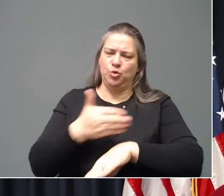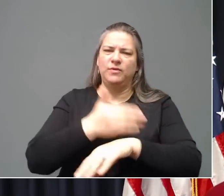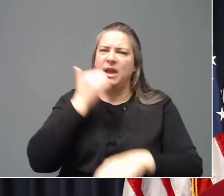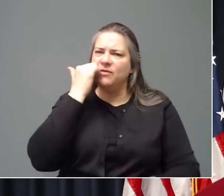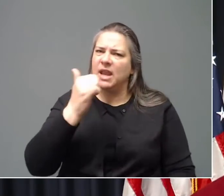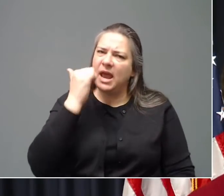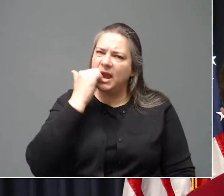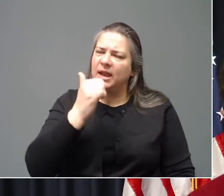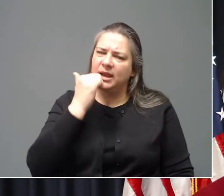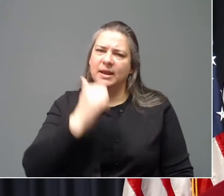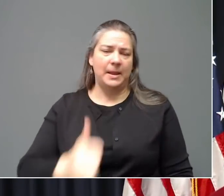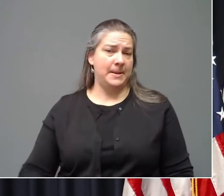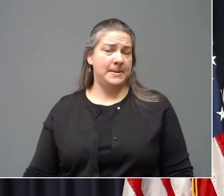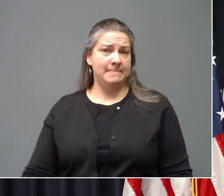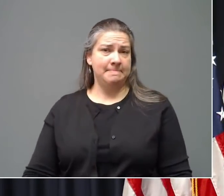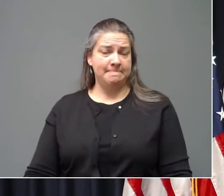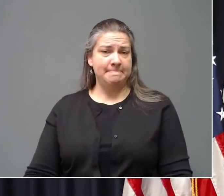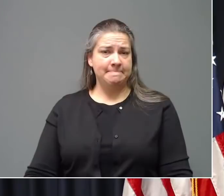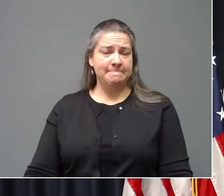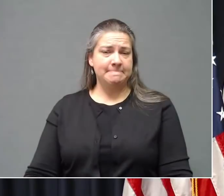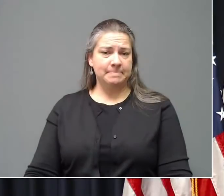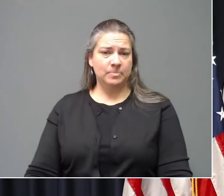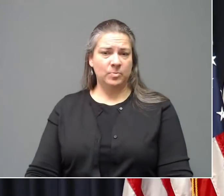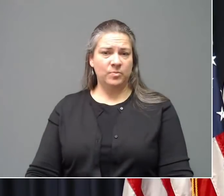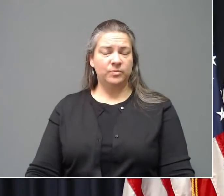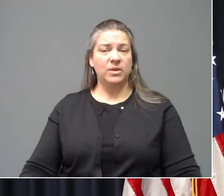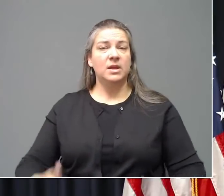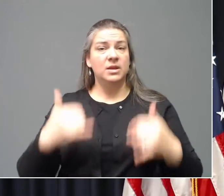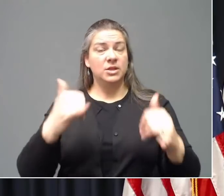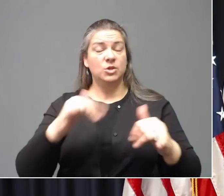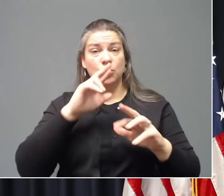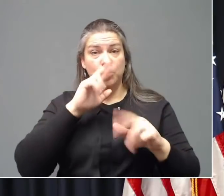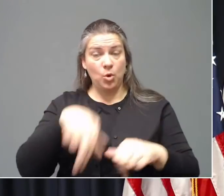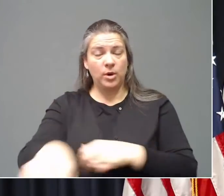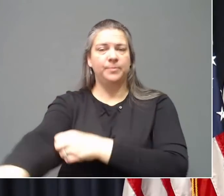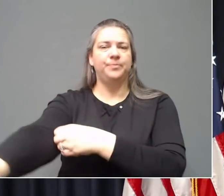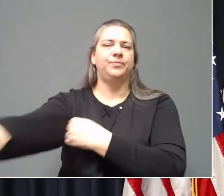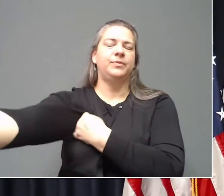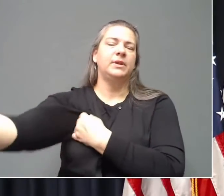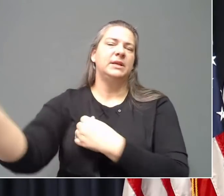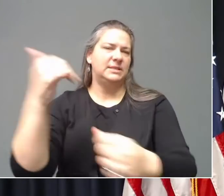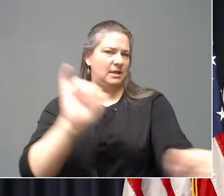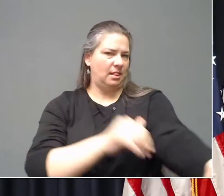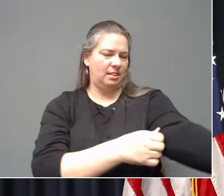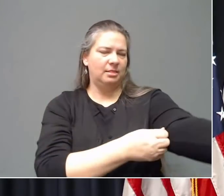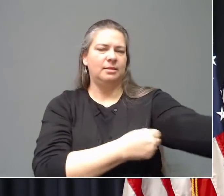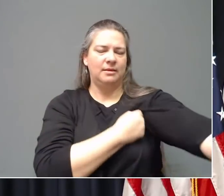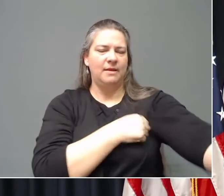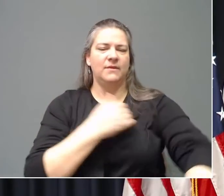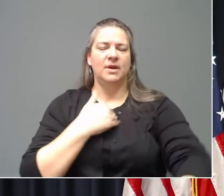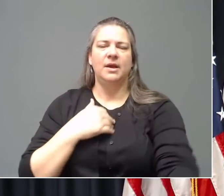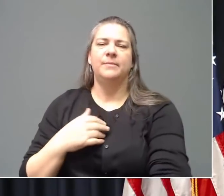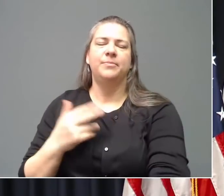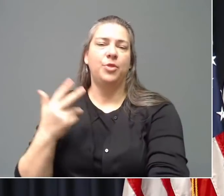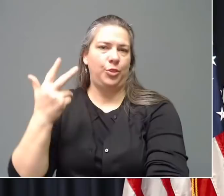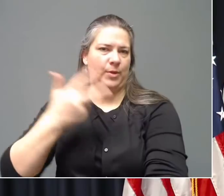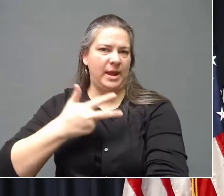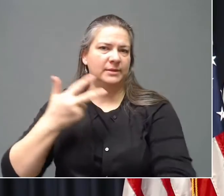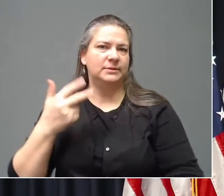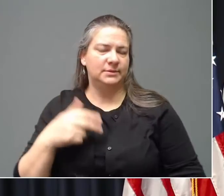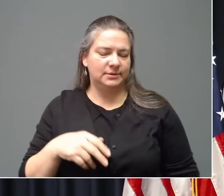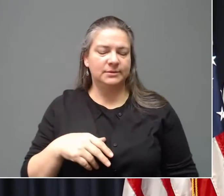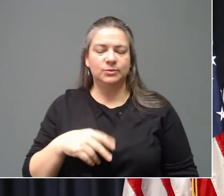out. All right, today's report continues 3 days that are very concerning. Today, we're